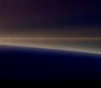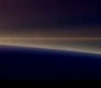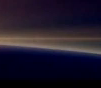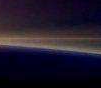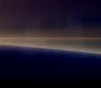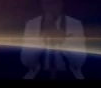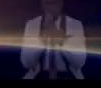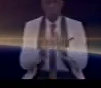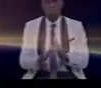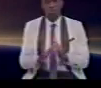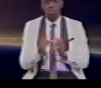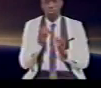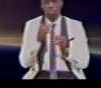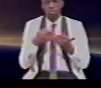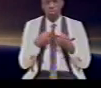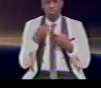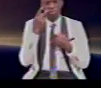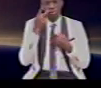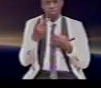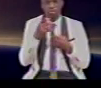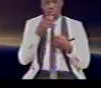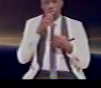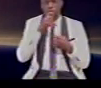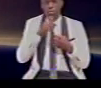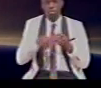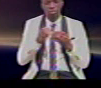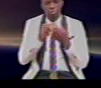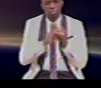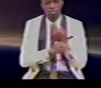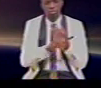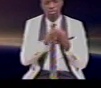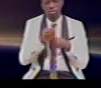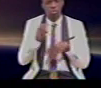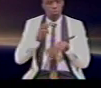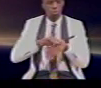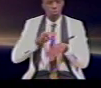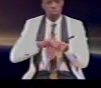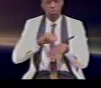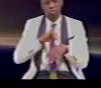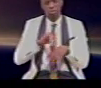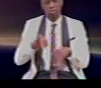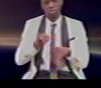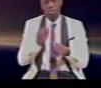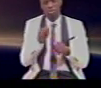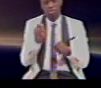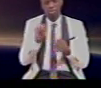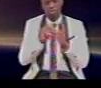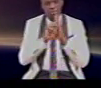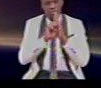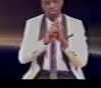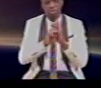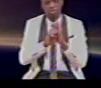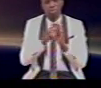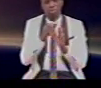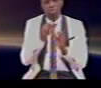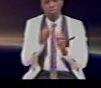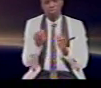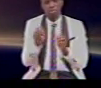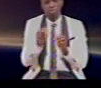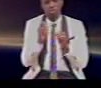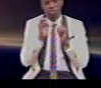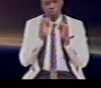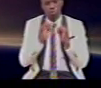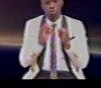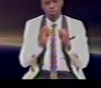You've seen a commandment, a warning, an example. an instruction to obey,